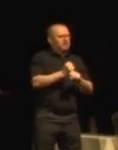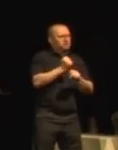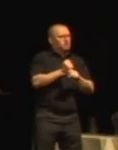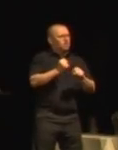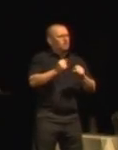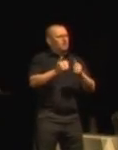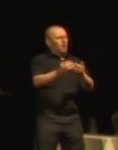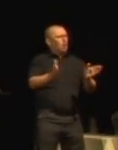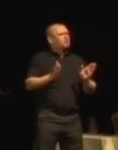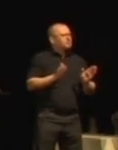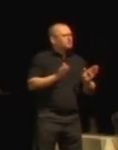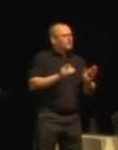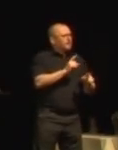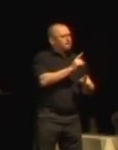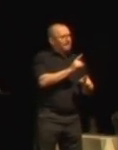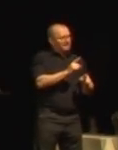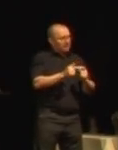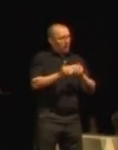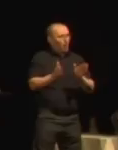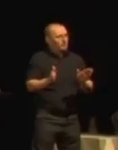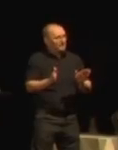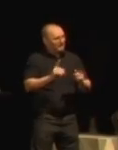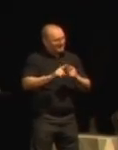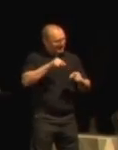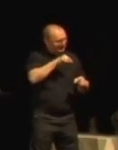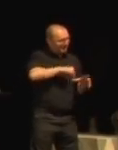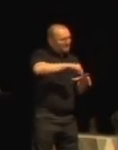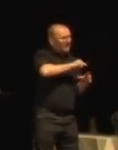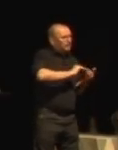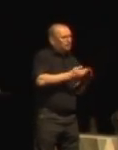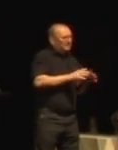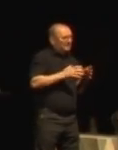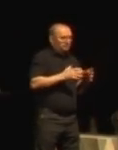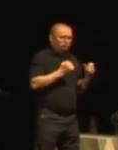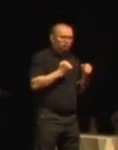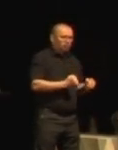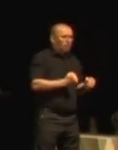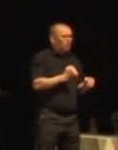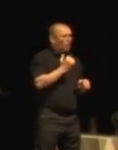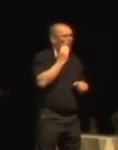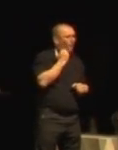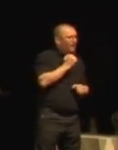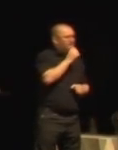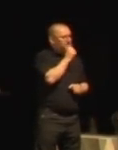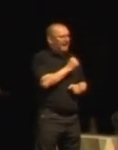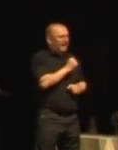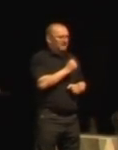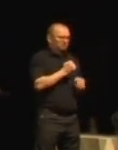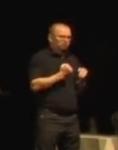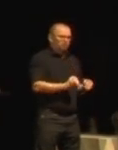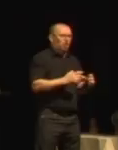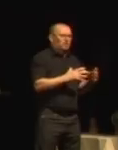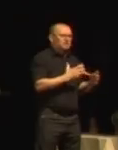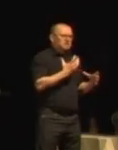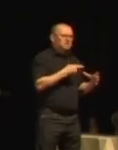source development community remains startlingly white and male, even by tech industry's dismal standards." So I